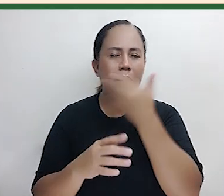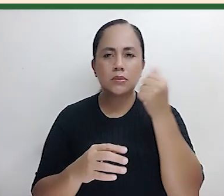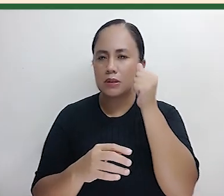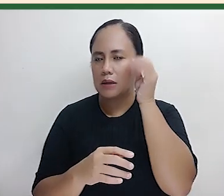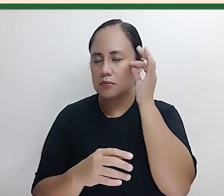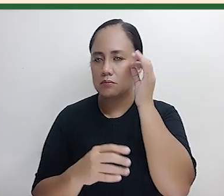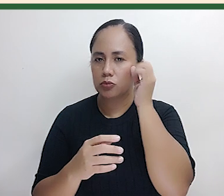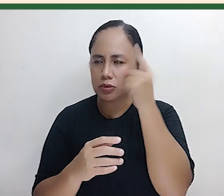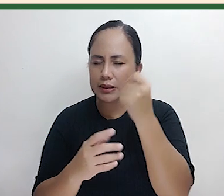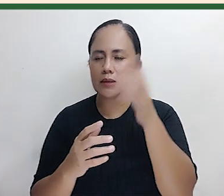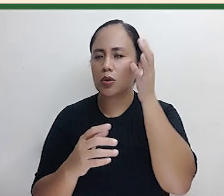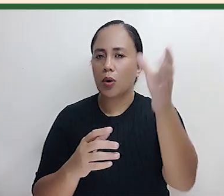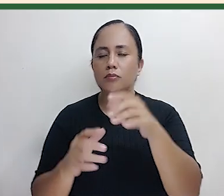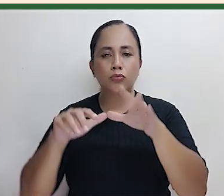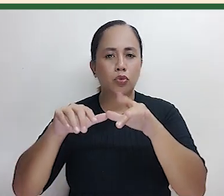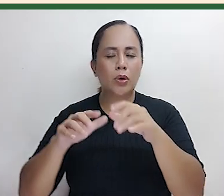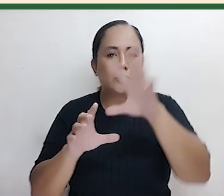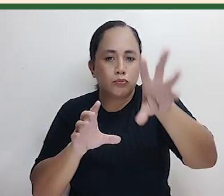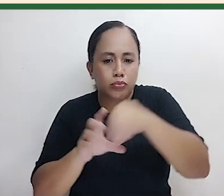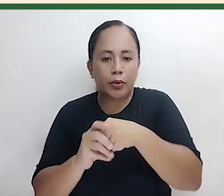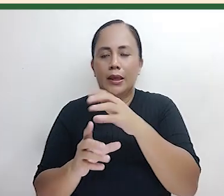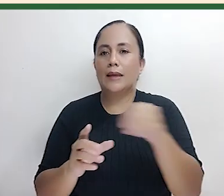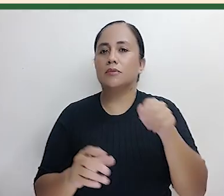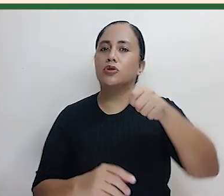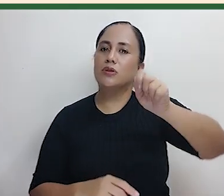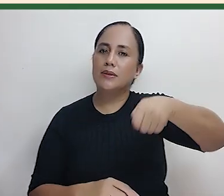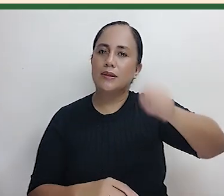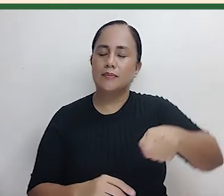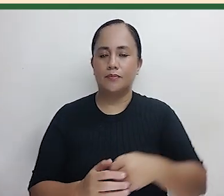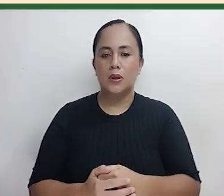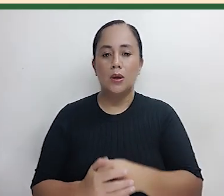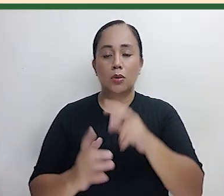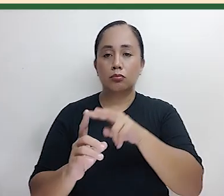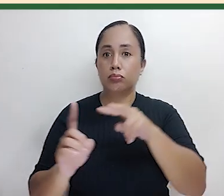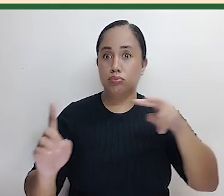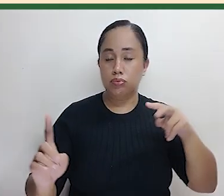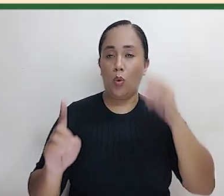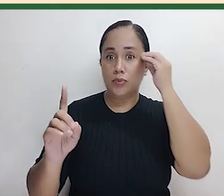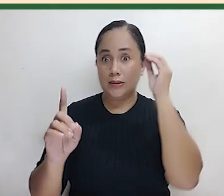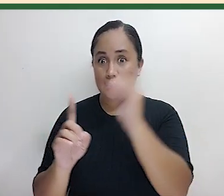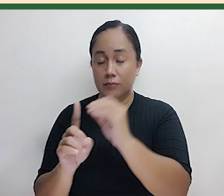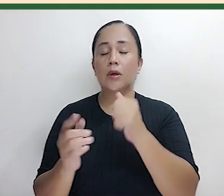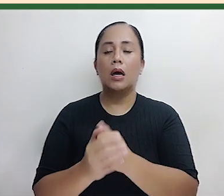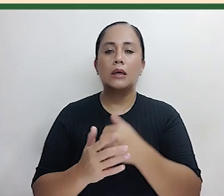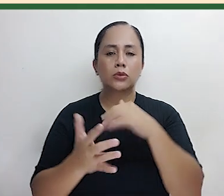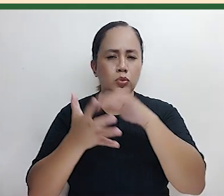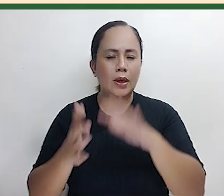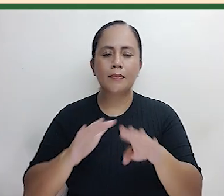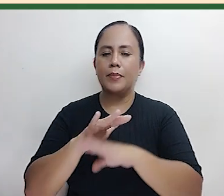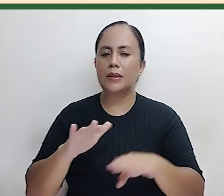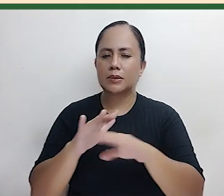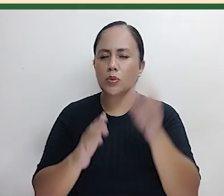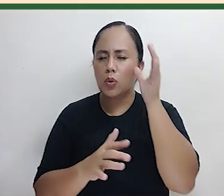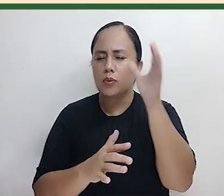better understand the concepts about disability inclusion and justice. Overall objective: the learners will